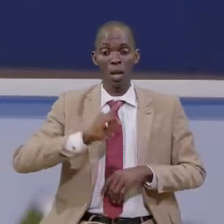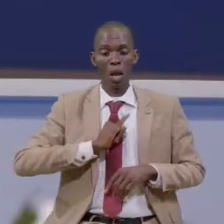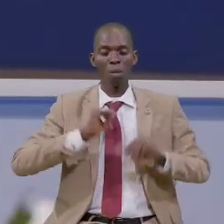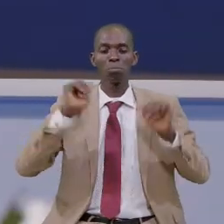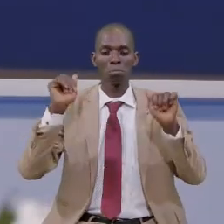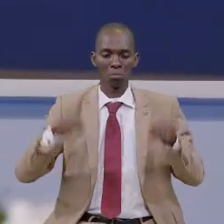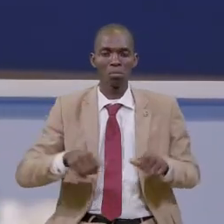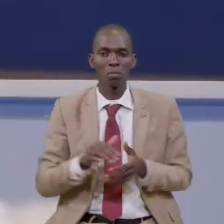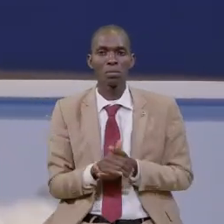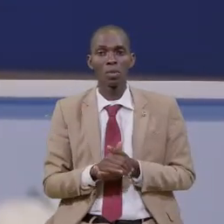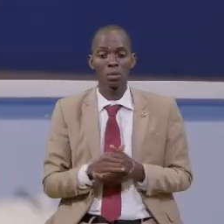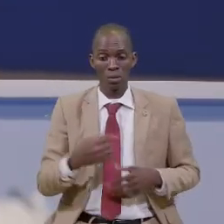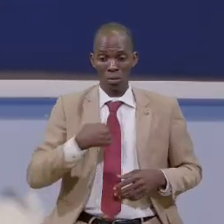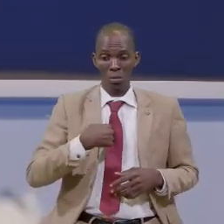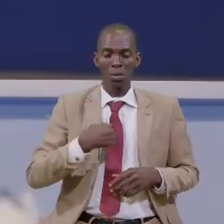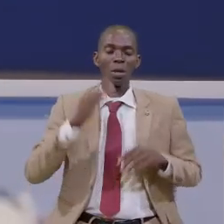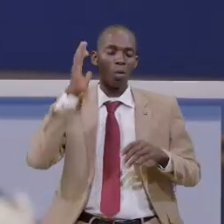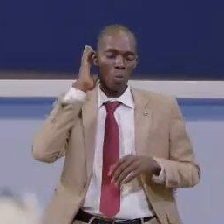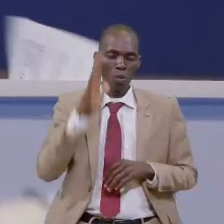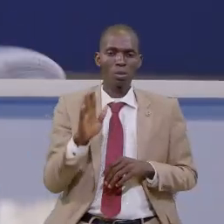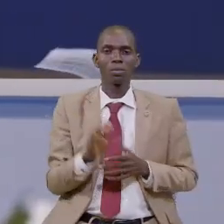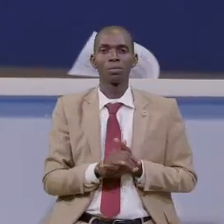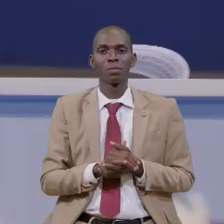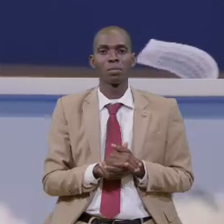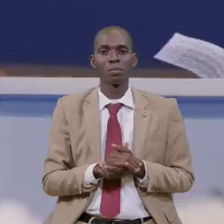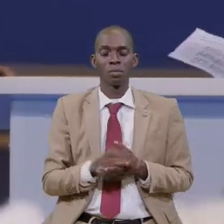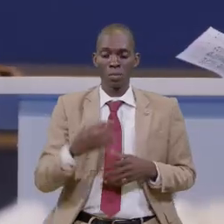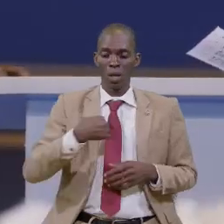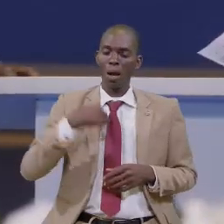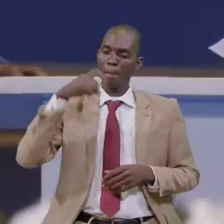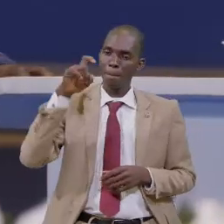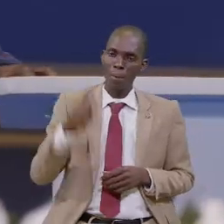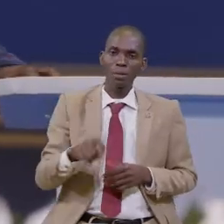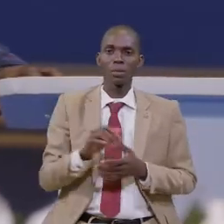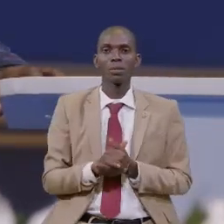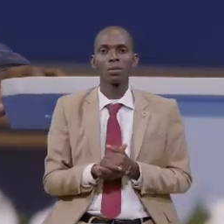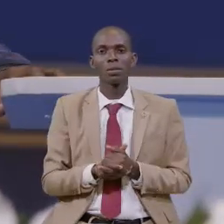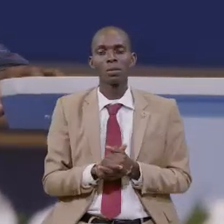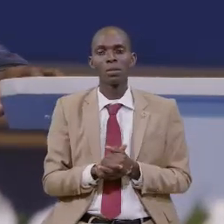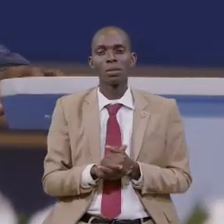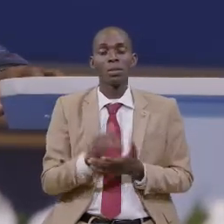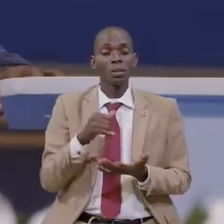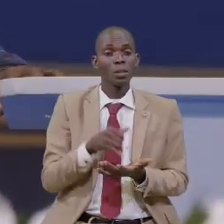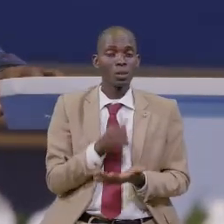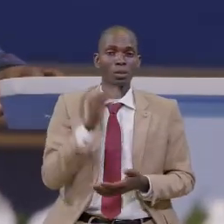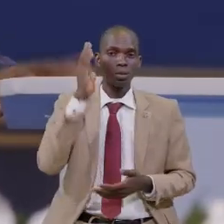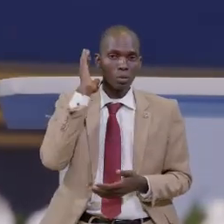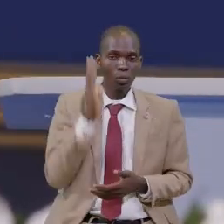I will, I must. It will